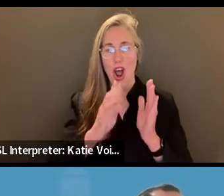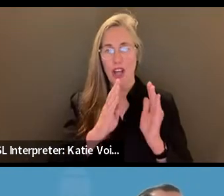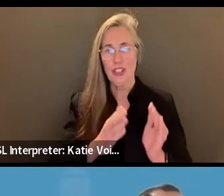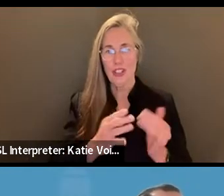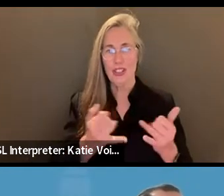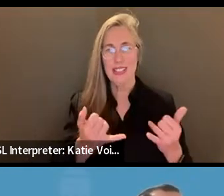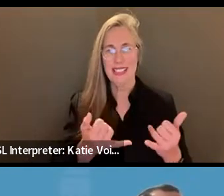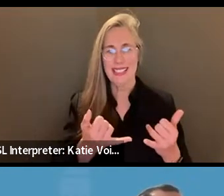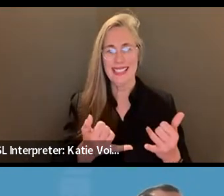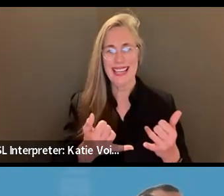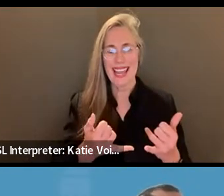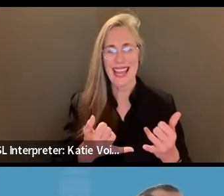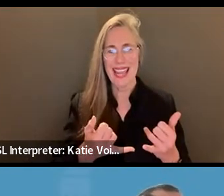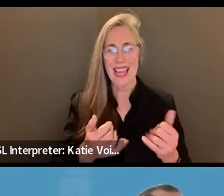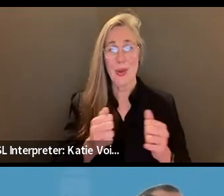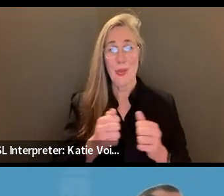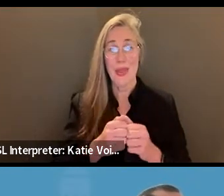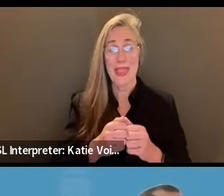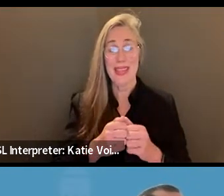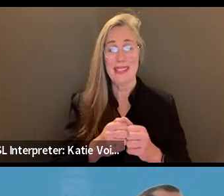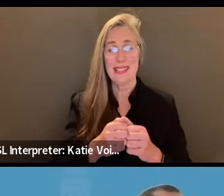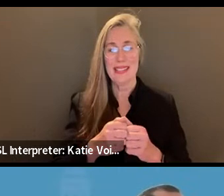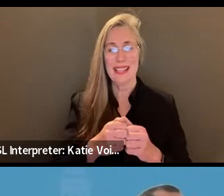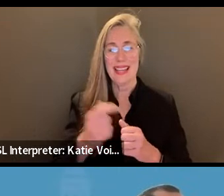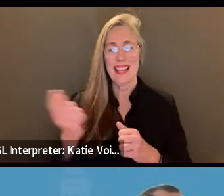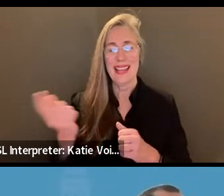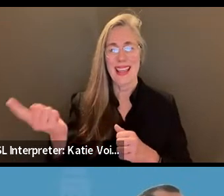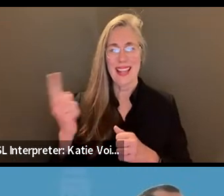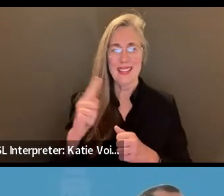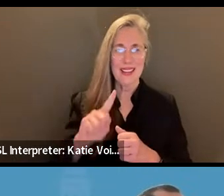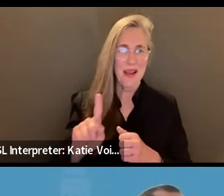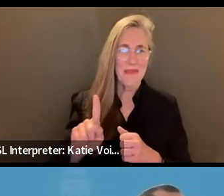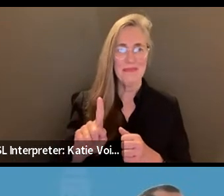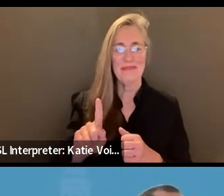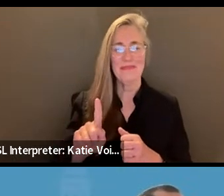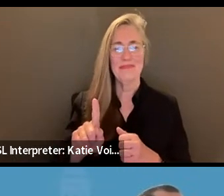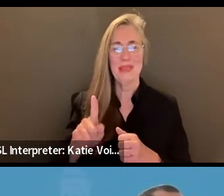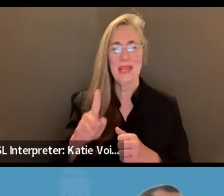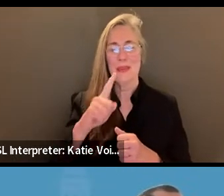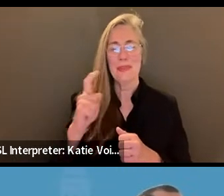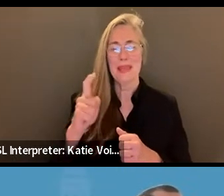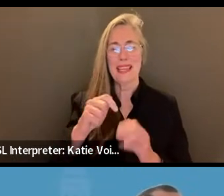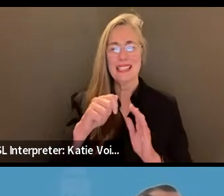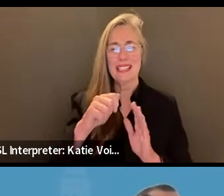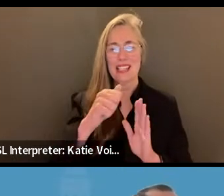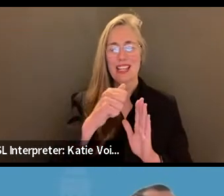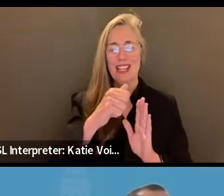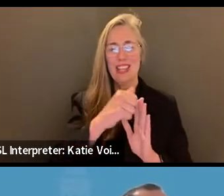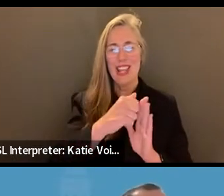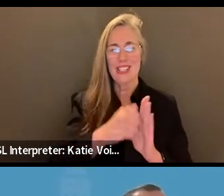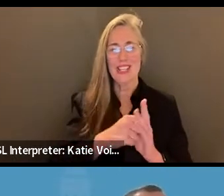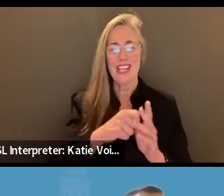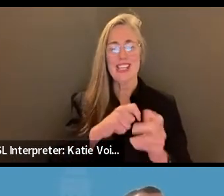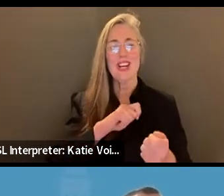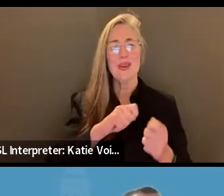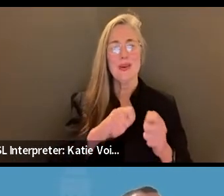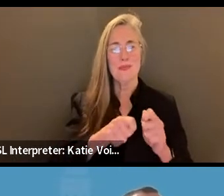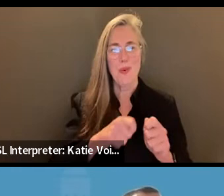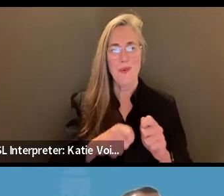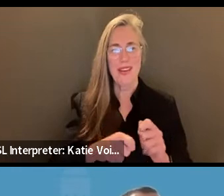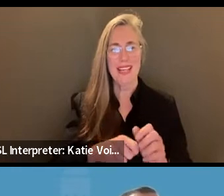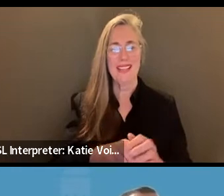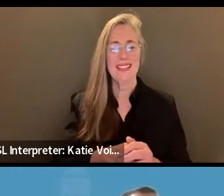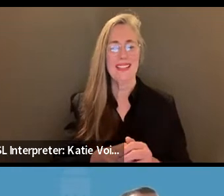can be brought forward since we're moving our agenda. I wanted